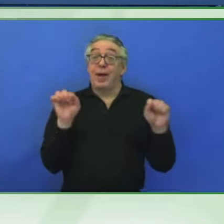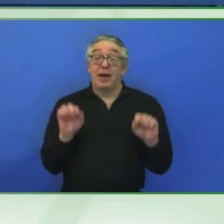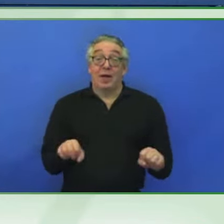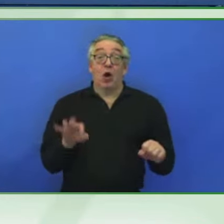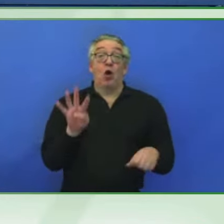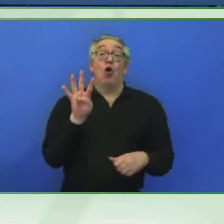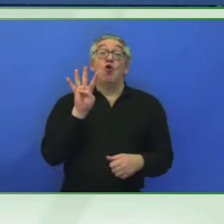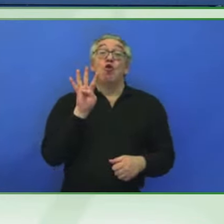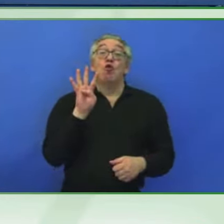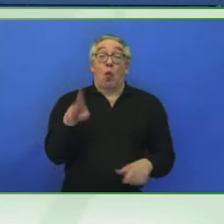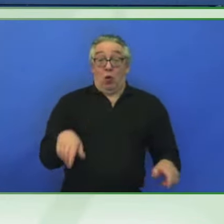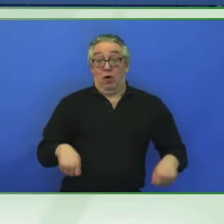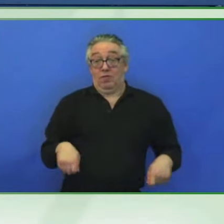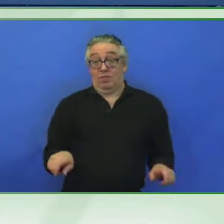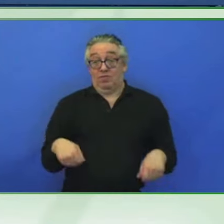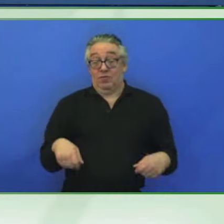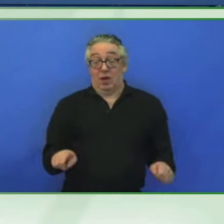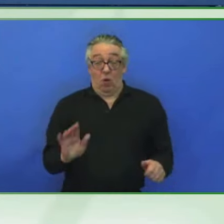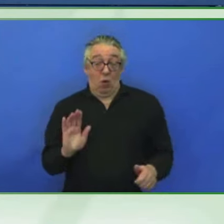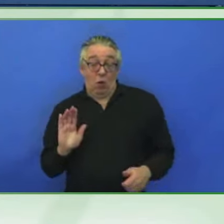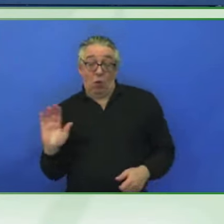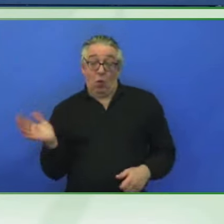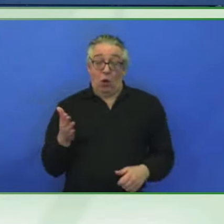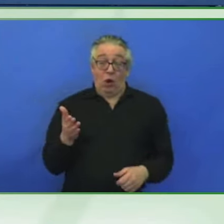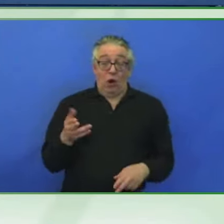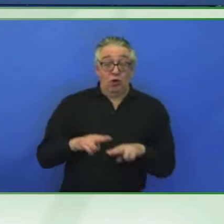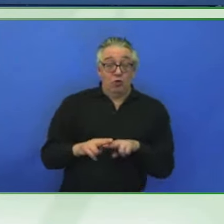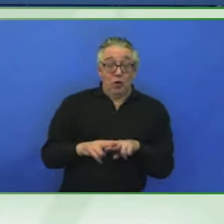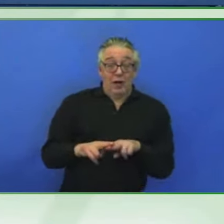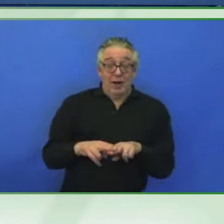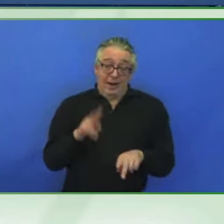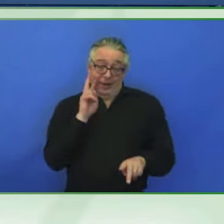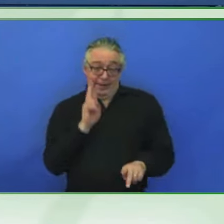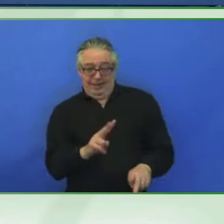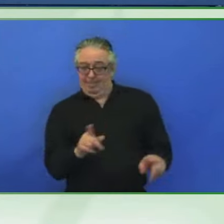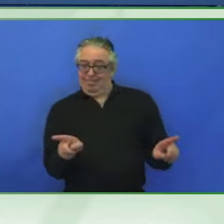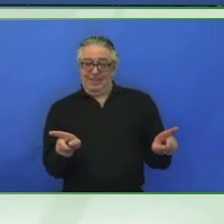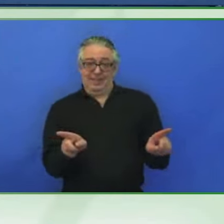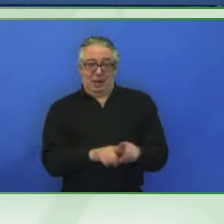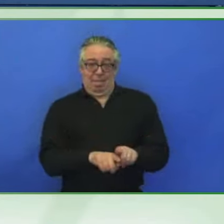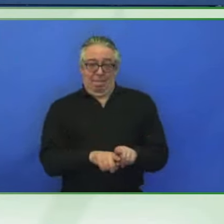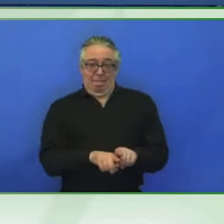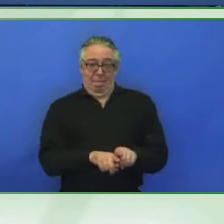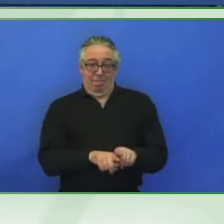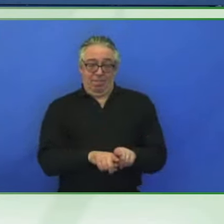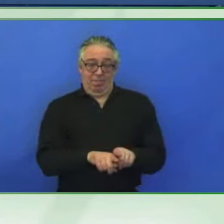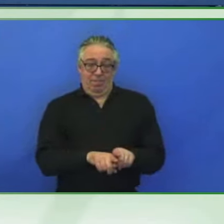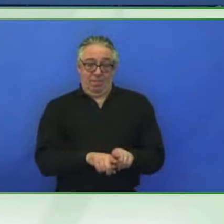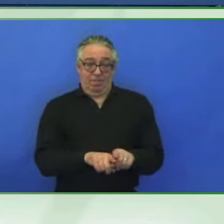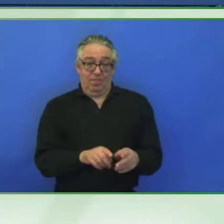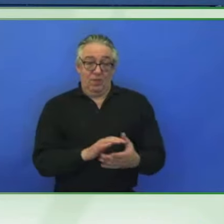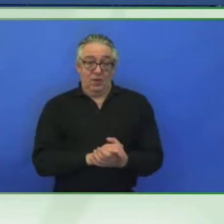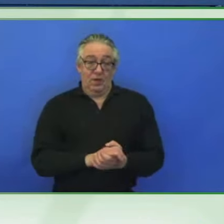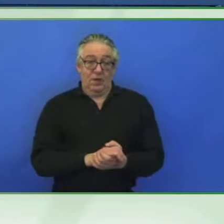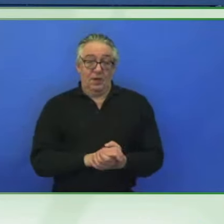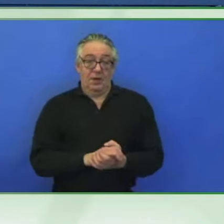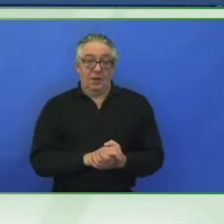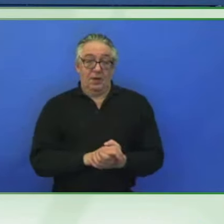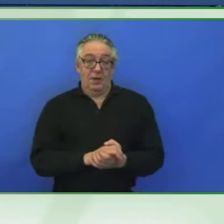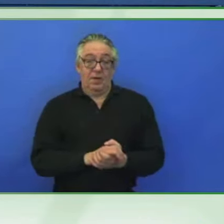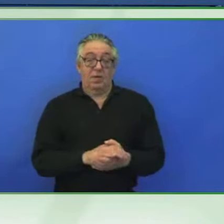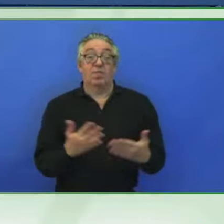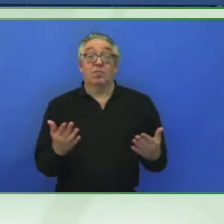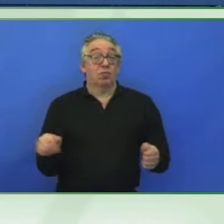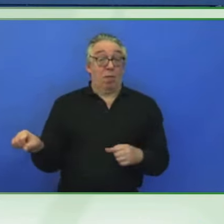mechanism and devices that passengers can use in other areas of the train, such as the stand button,